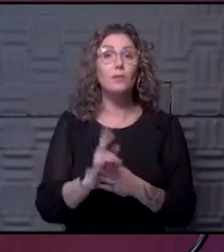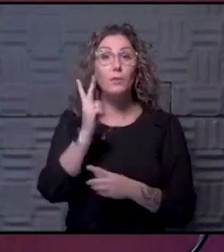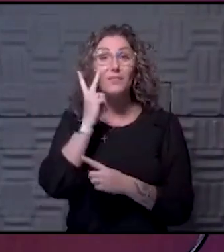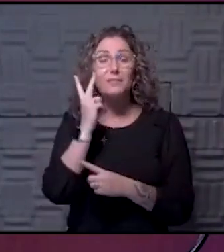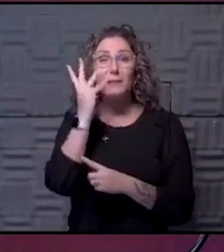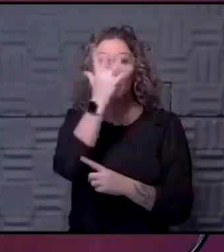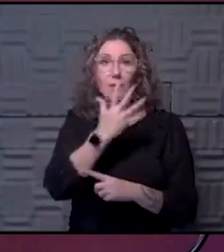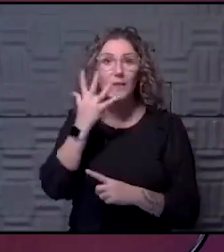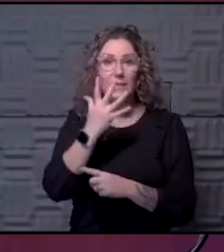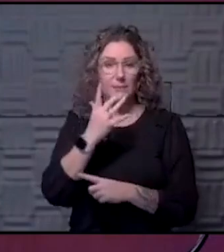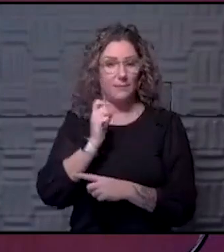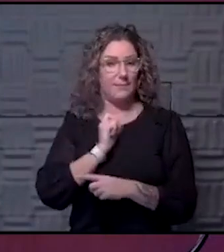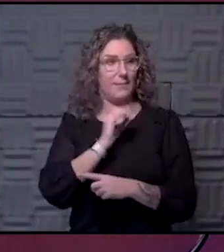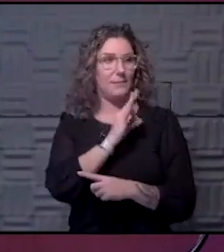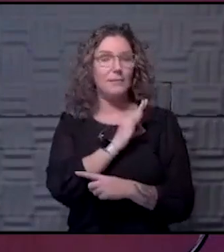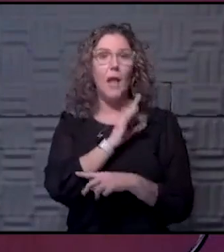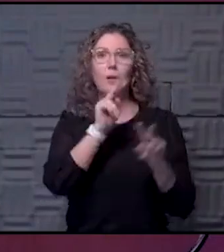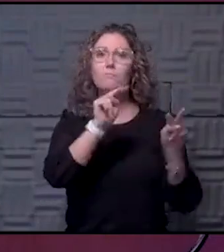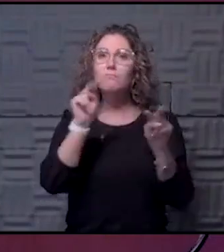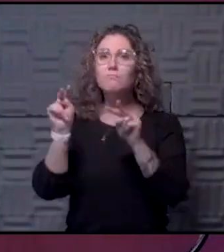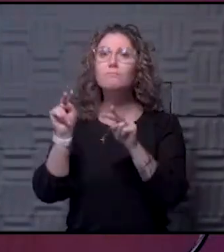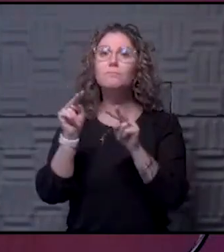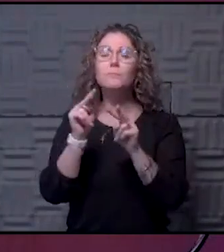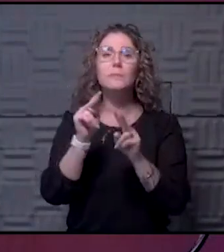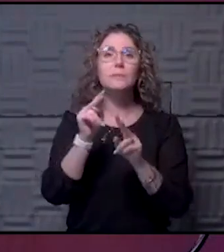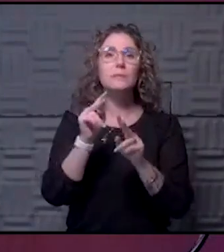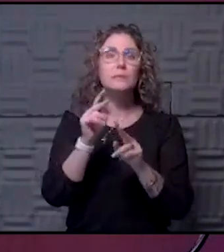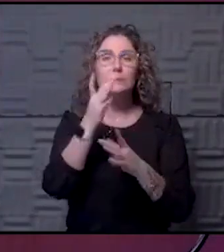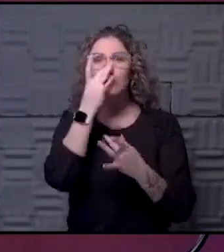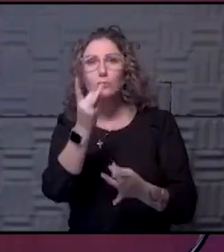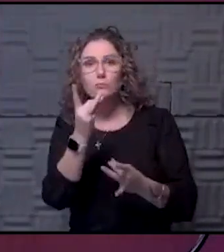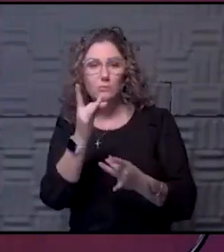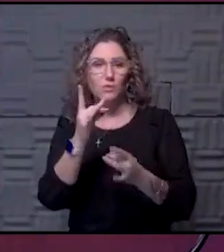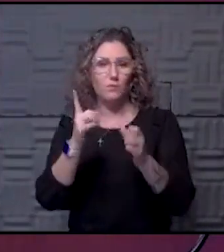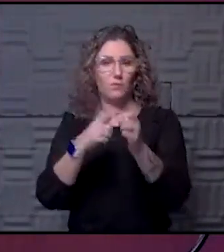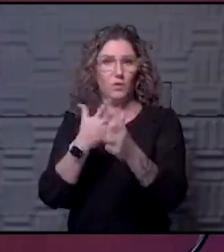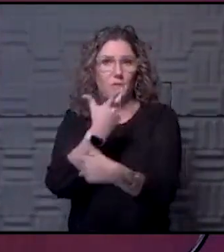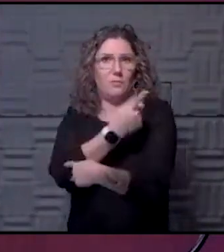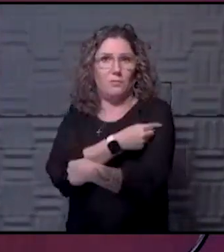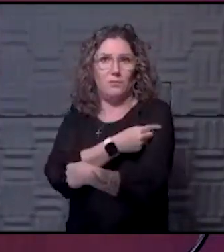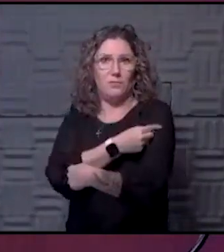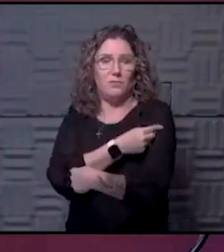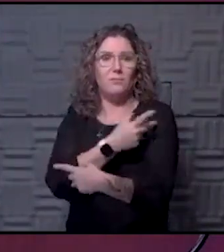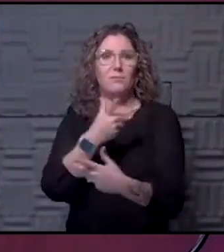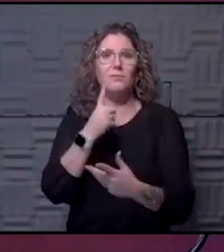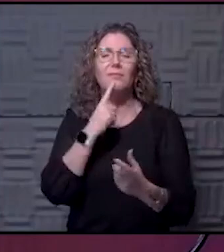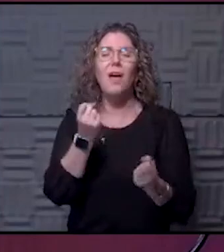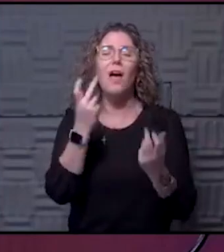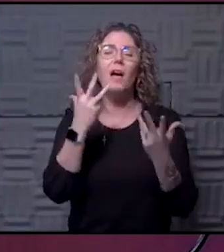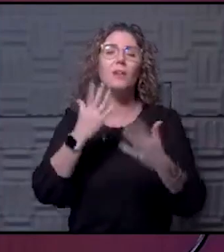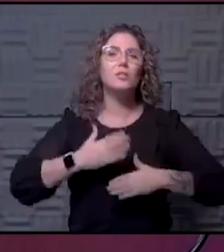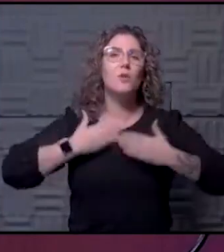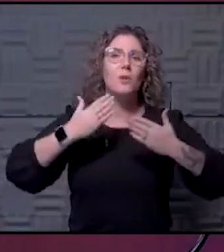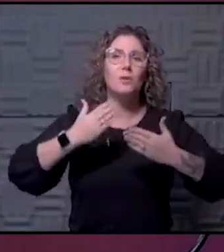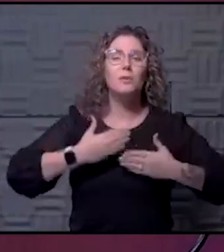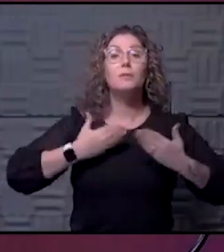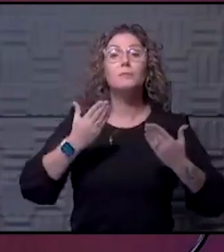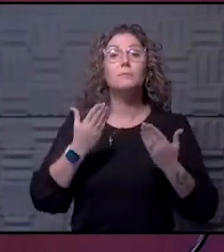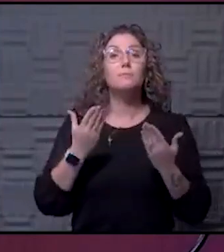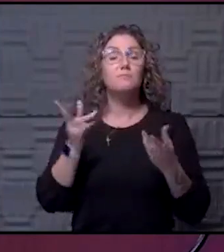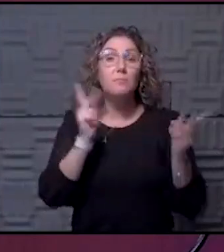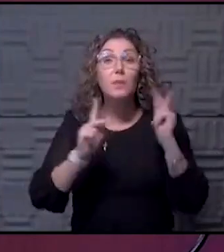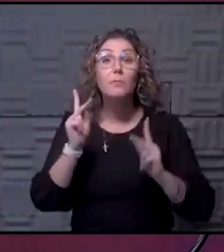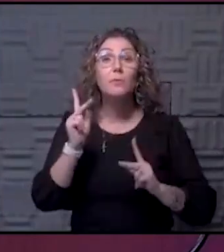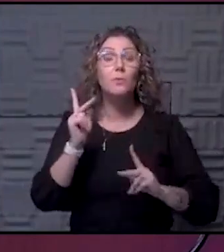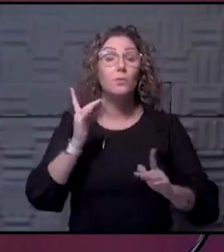faces of the staff. It's interesting with the first dose of the vaccine. There was a lot of joy. Lots of people were really